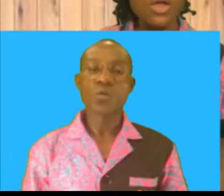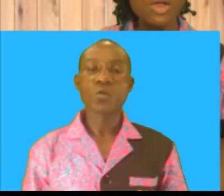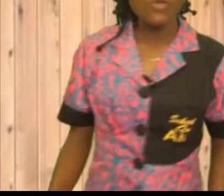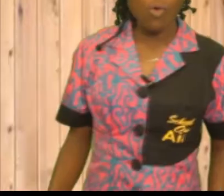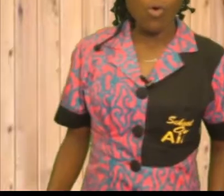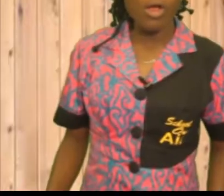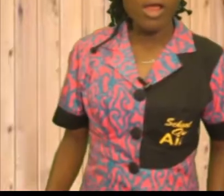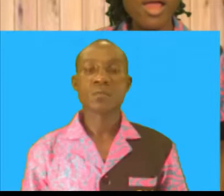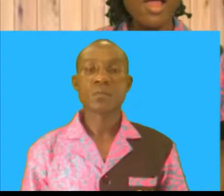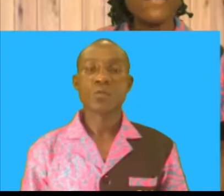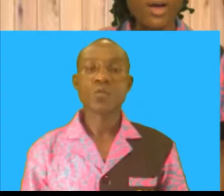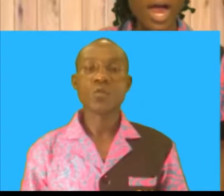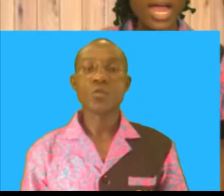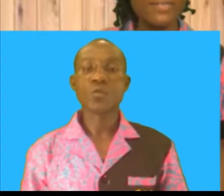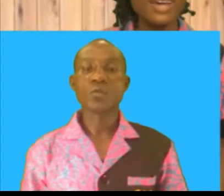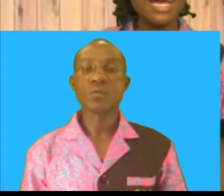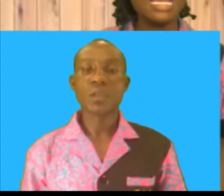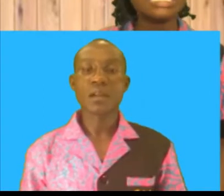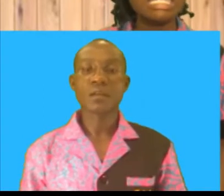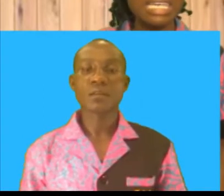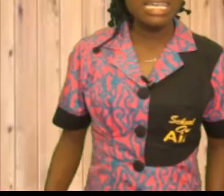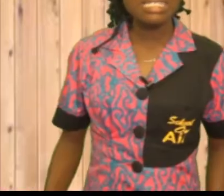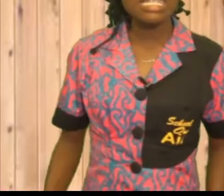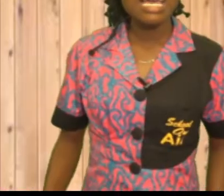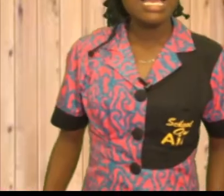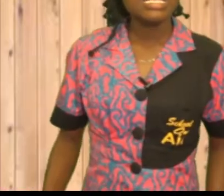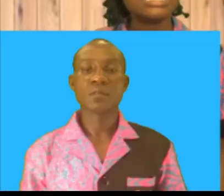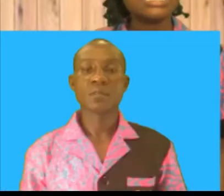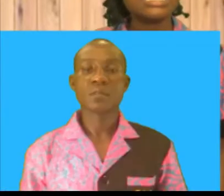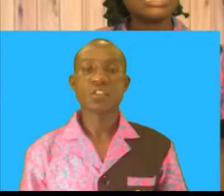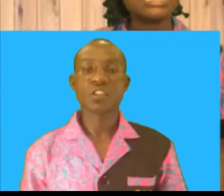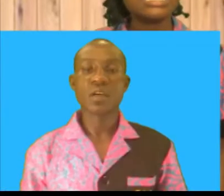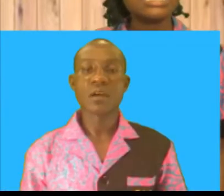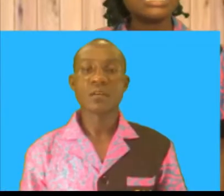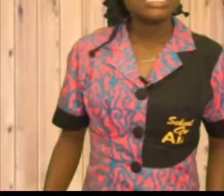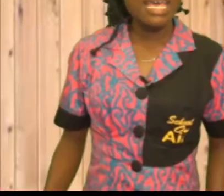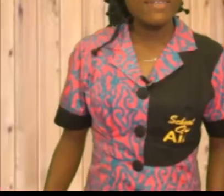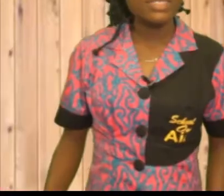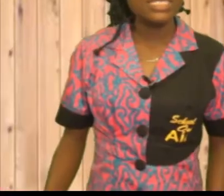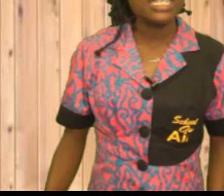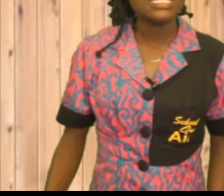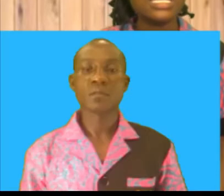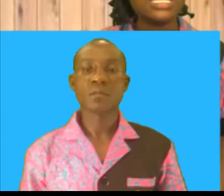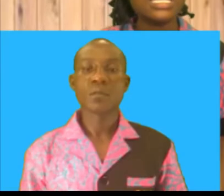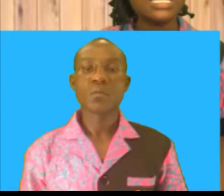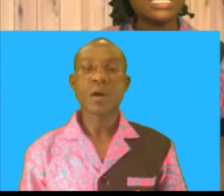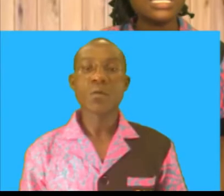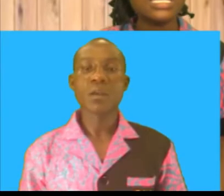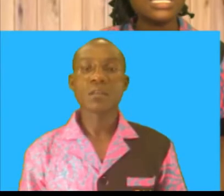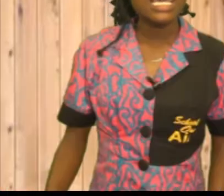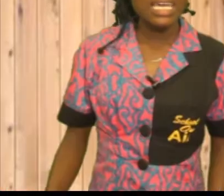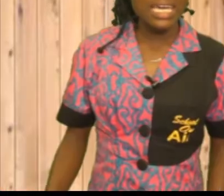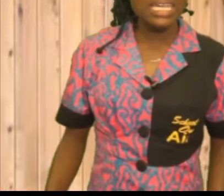Buku. 4. Buku. 5. Yeah. 6. Shida. 7.